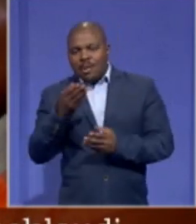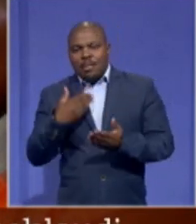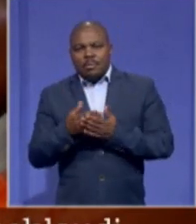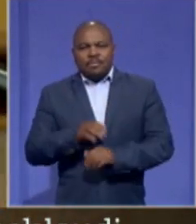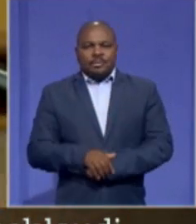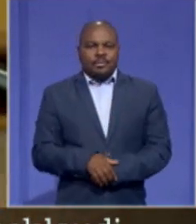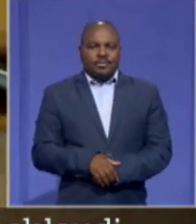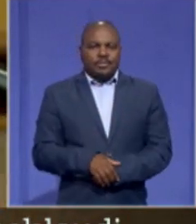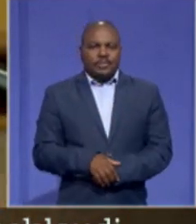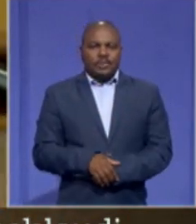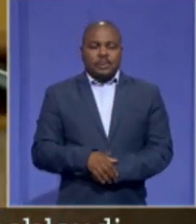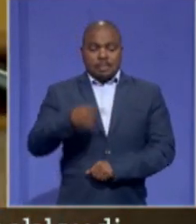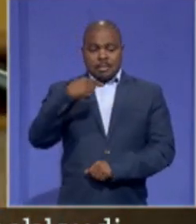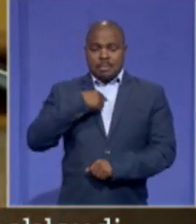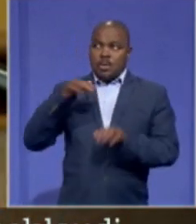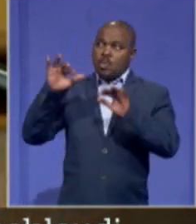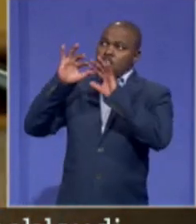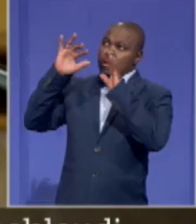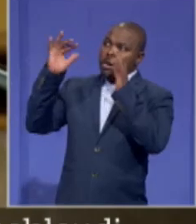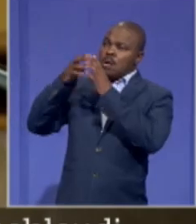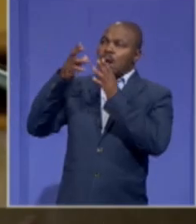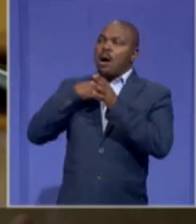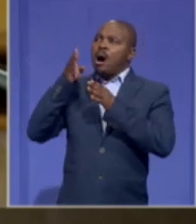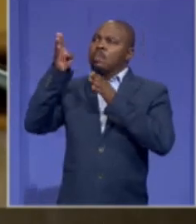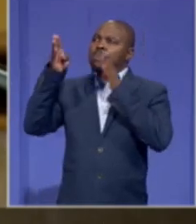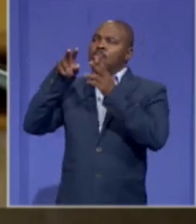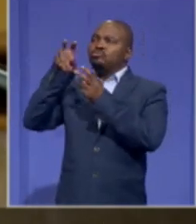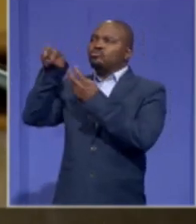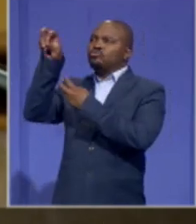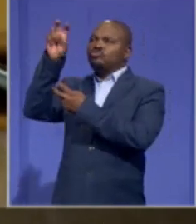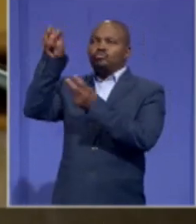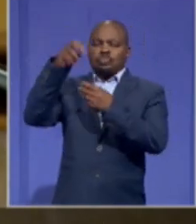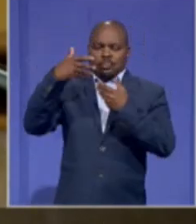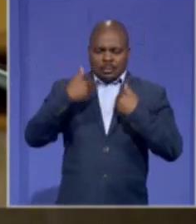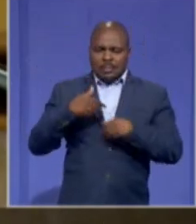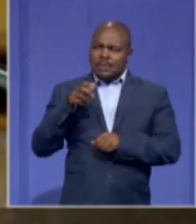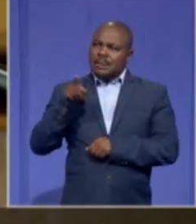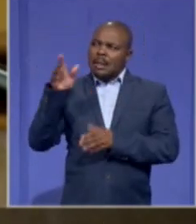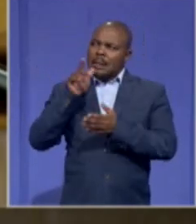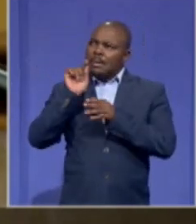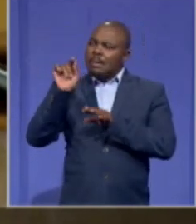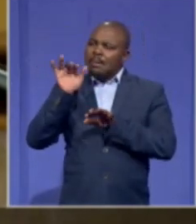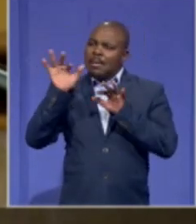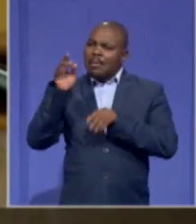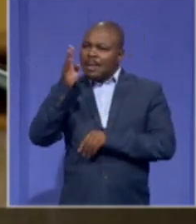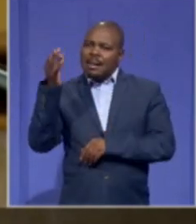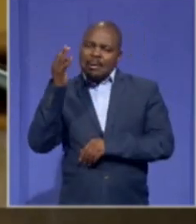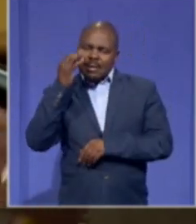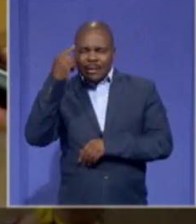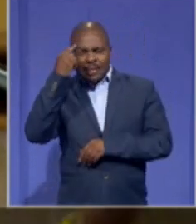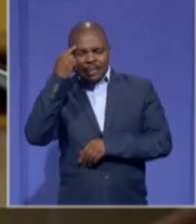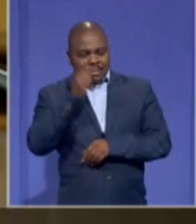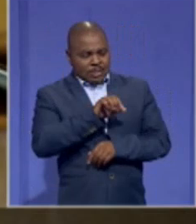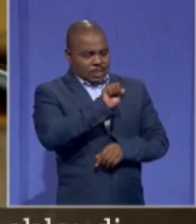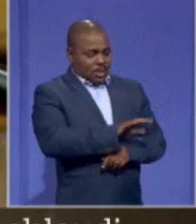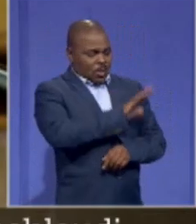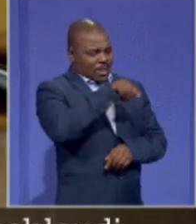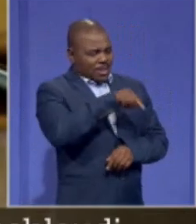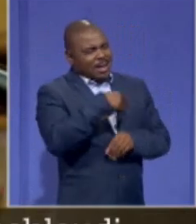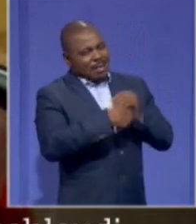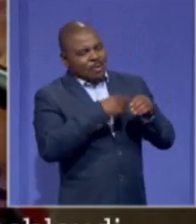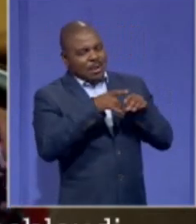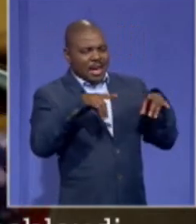travel around the world, there's this perception that South Africa is just about